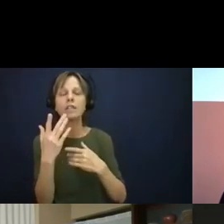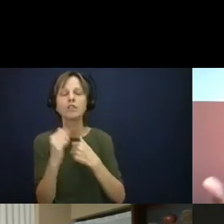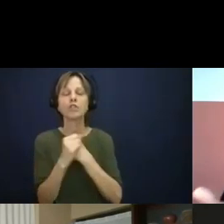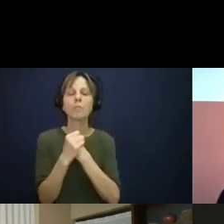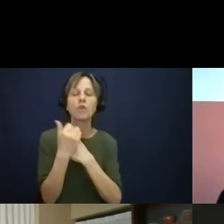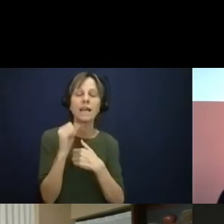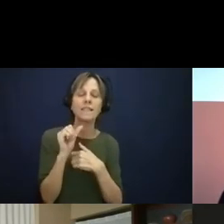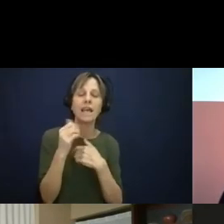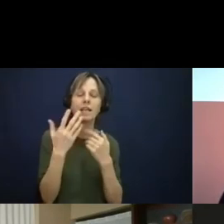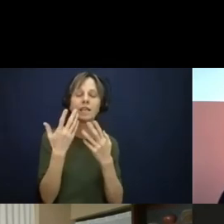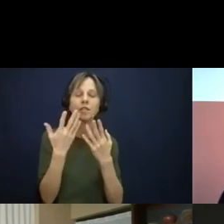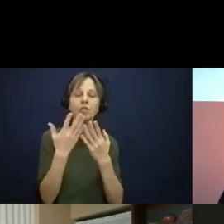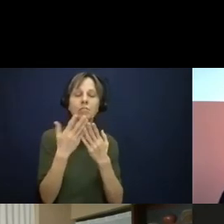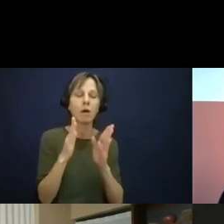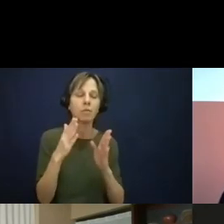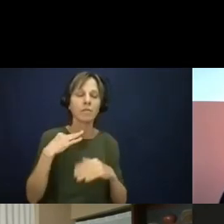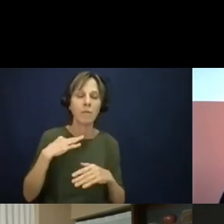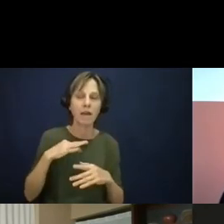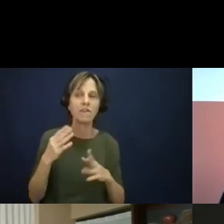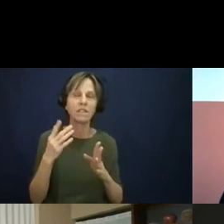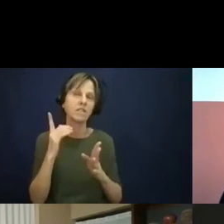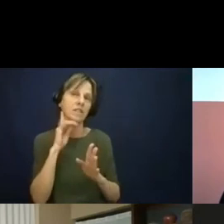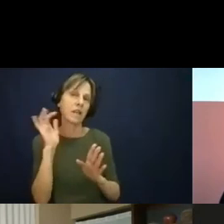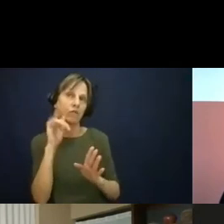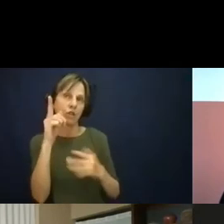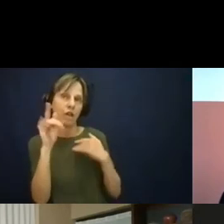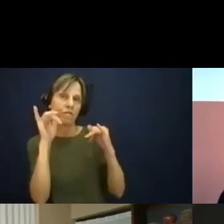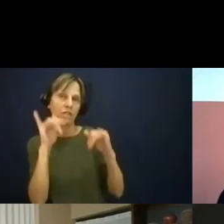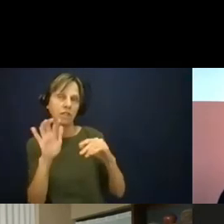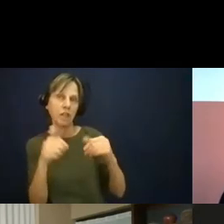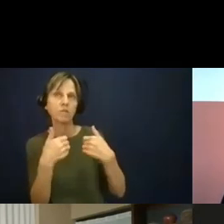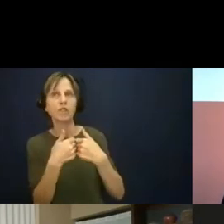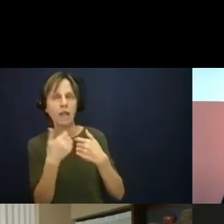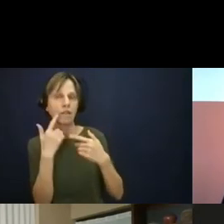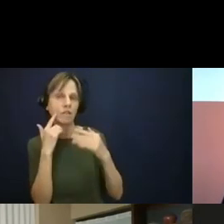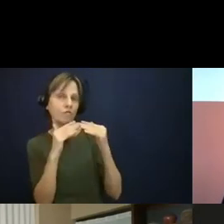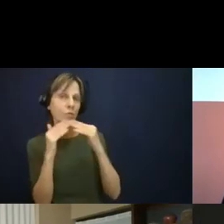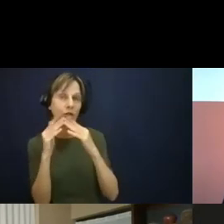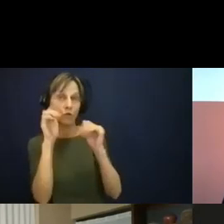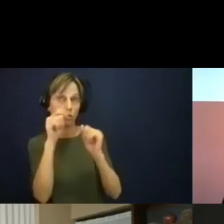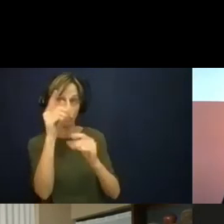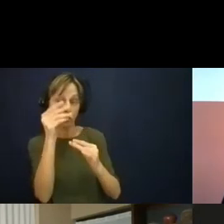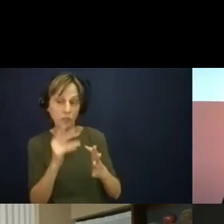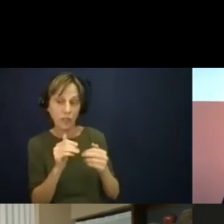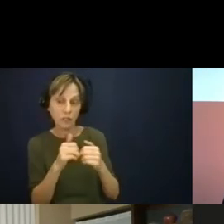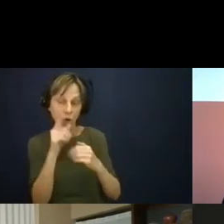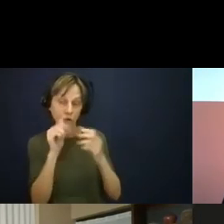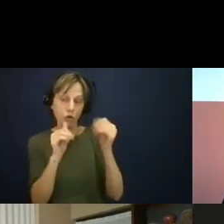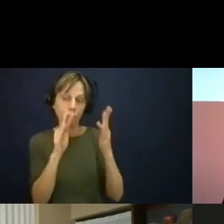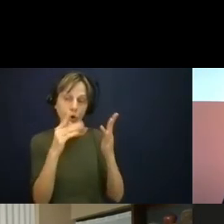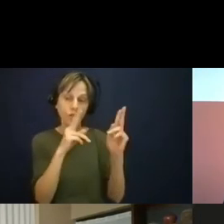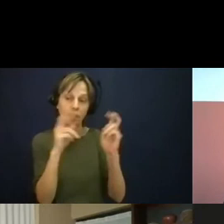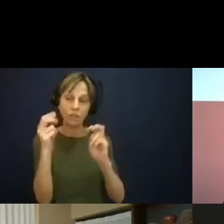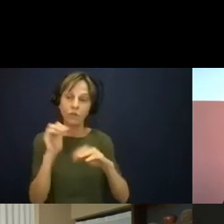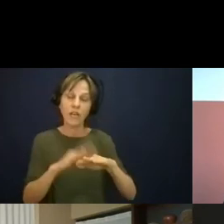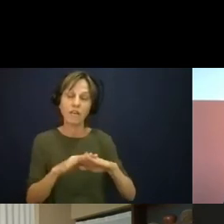And it sounds like you're having that same challenge with folks who you're looking at who might be peers. So could you tell us how you're approaching those issues and any advice that you would have?